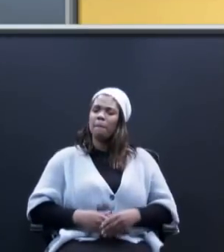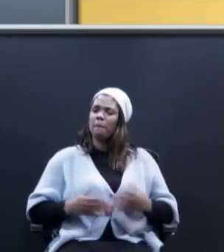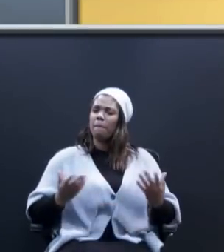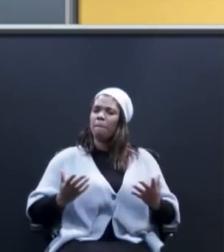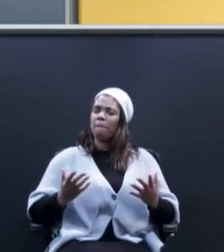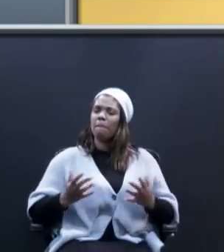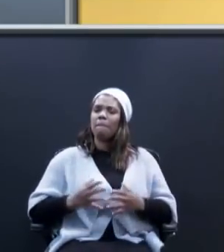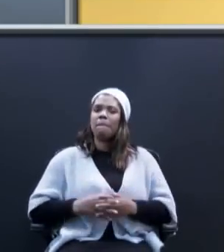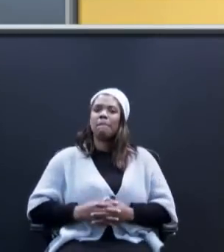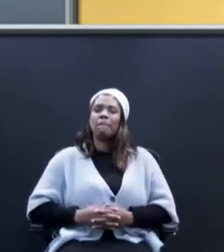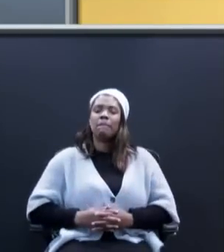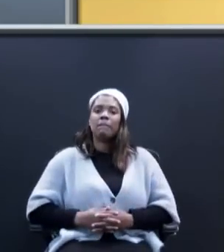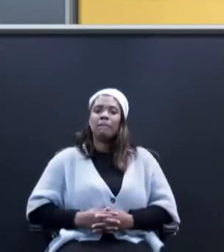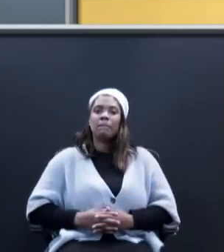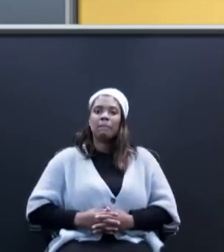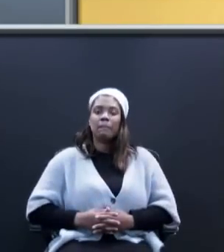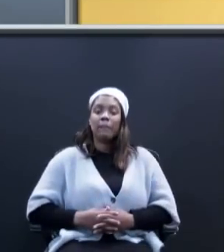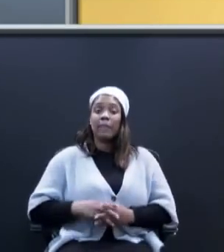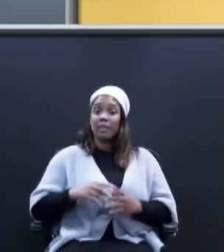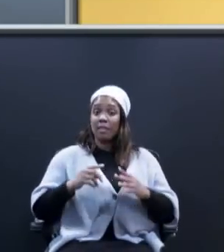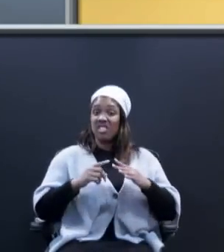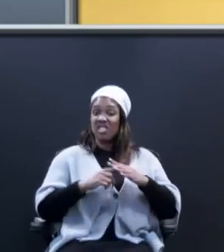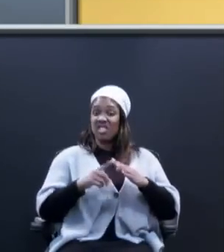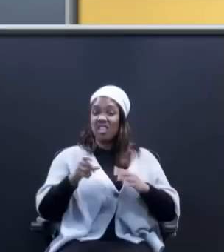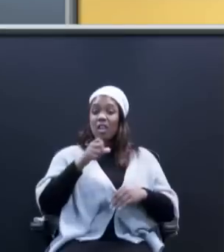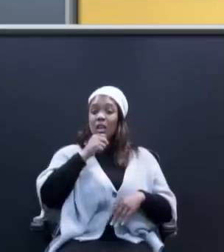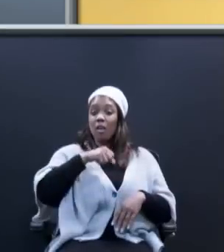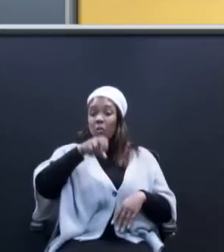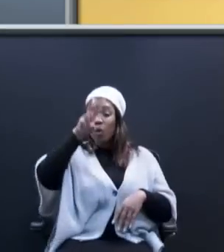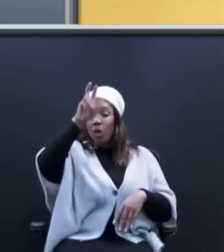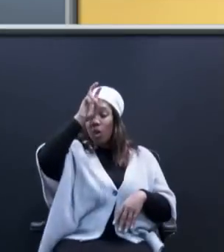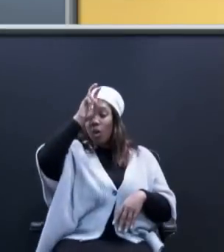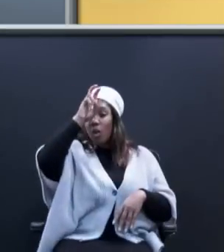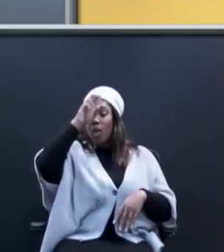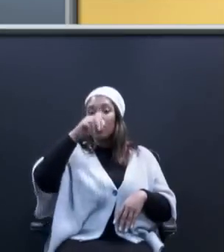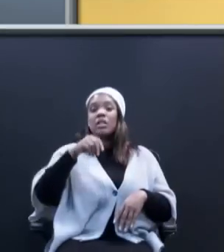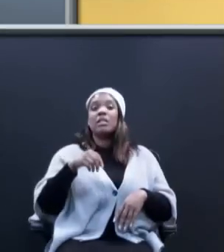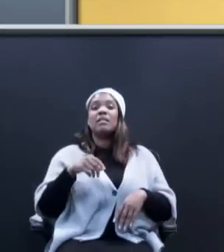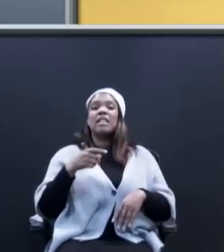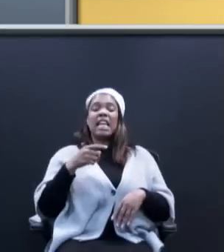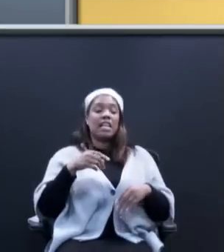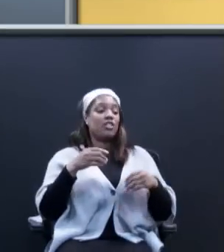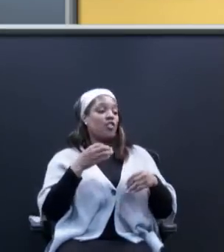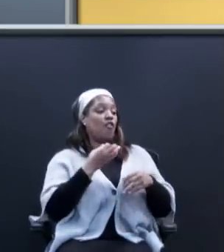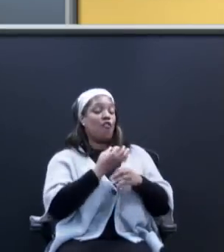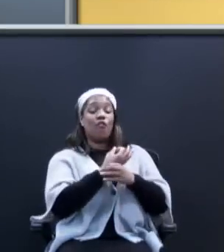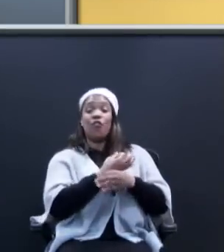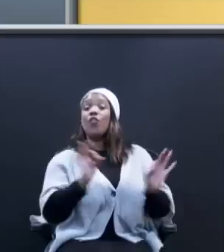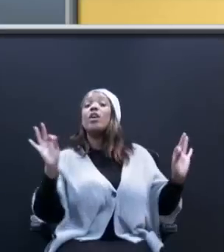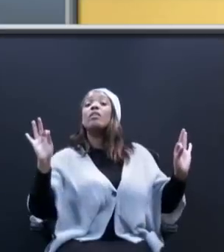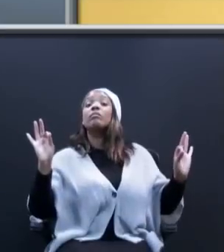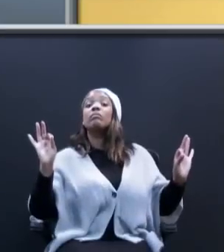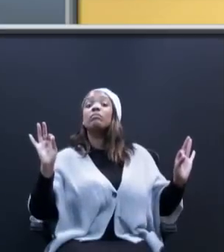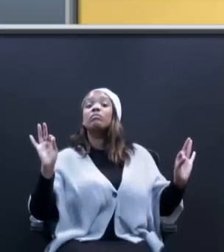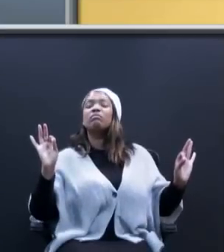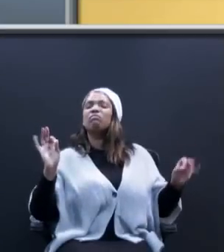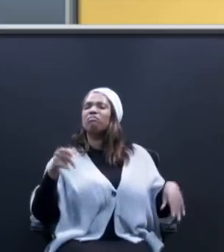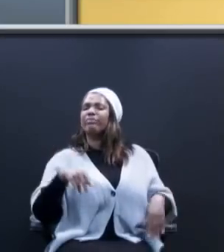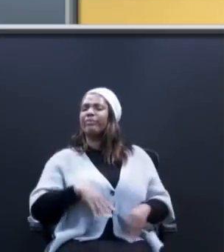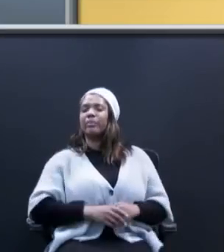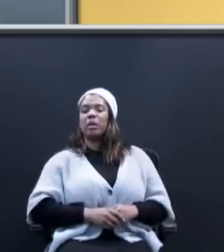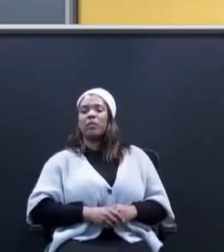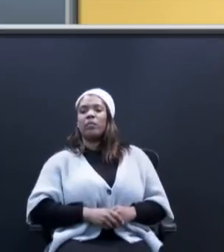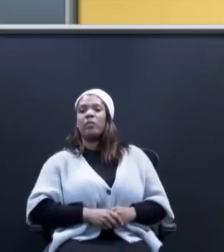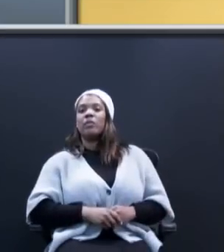He's going to be let go. That's why people tell you all the time, well, I ain't going to be your scapegoat. You're going to do something, I'm going to take the blame. If